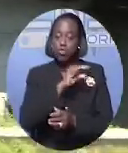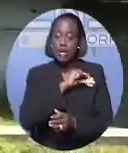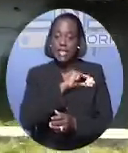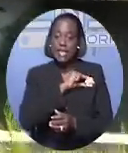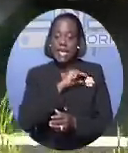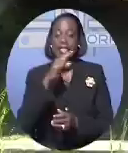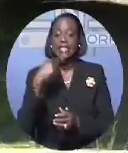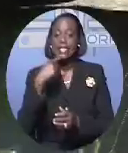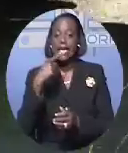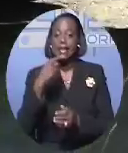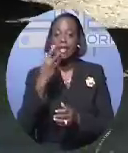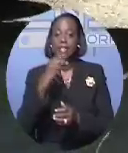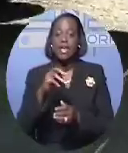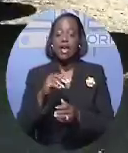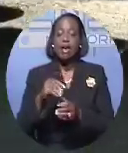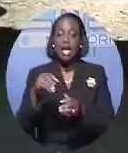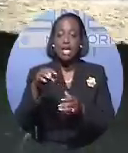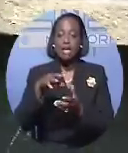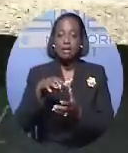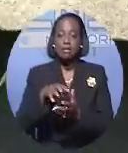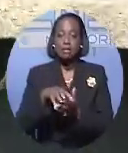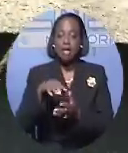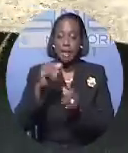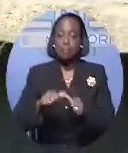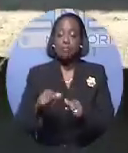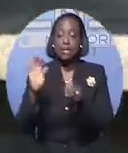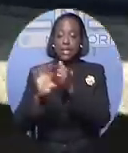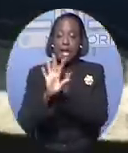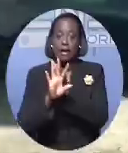protect their clients' assets. Our team